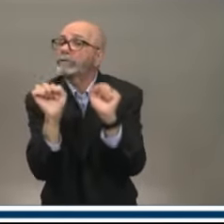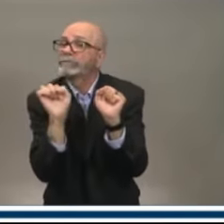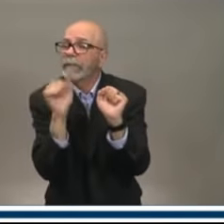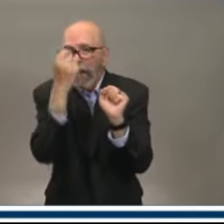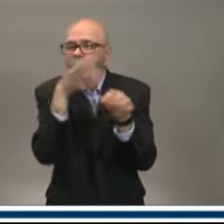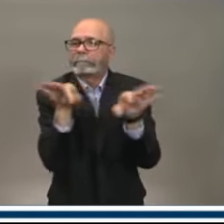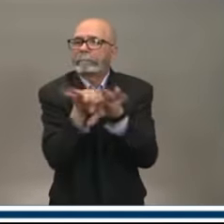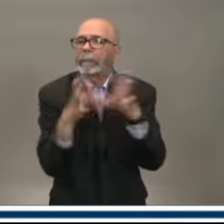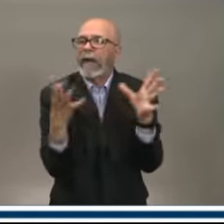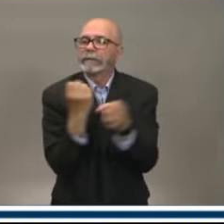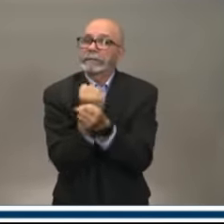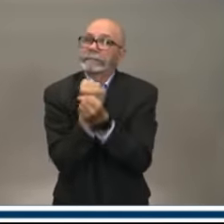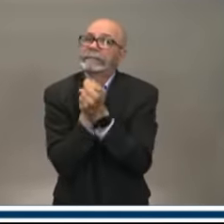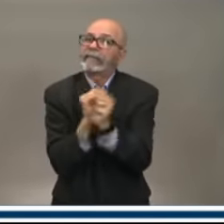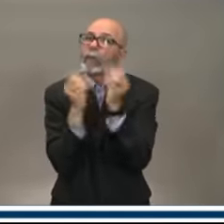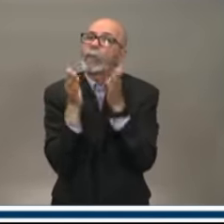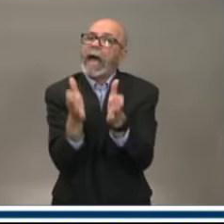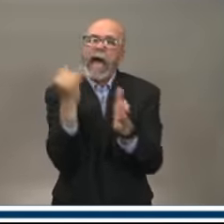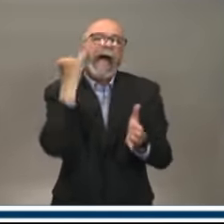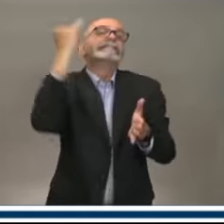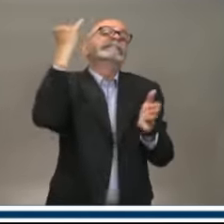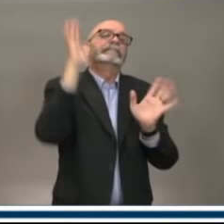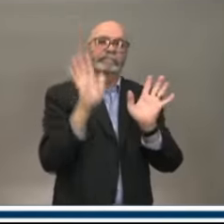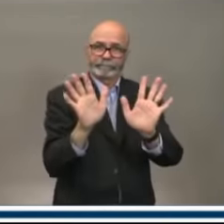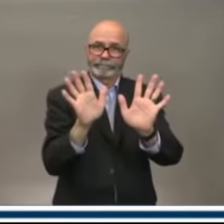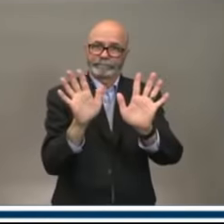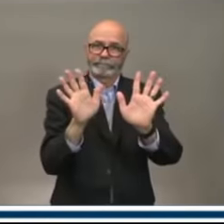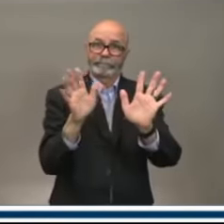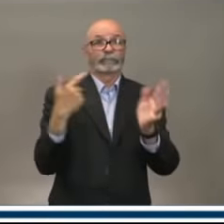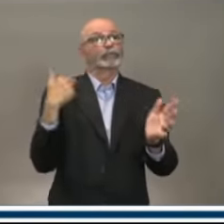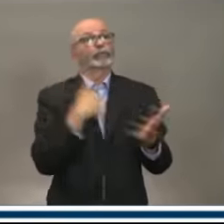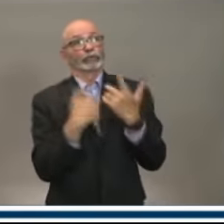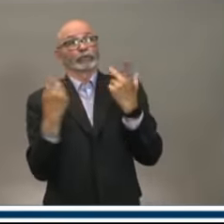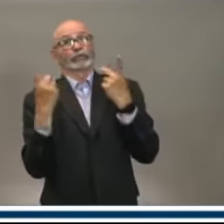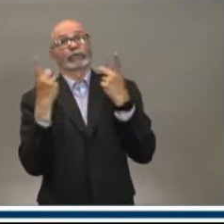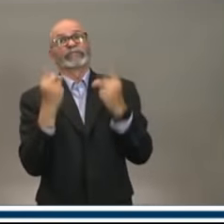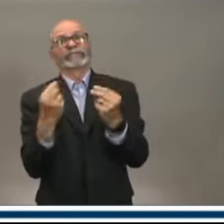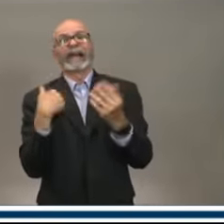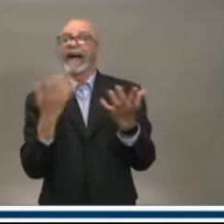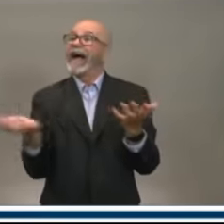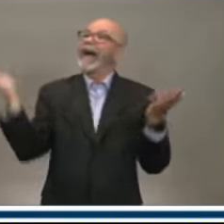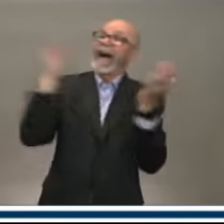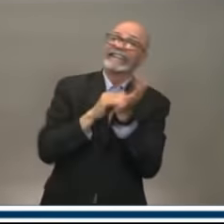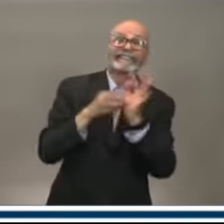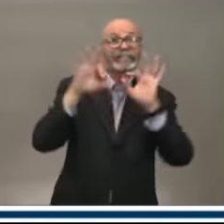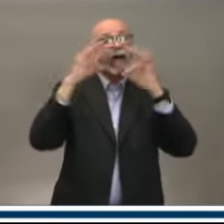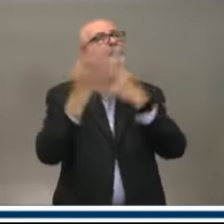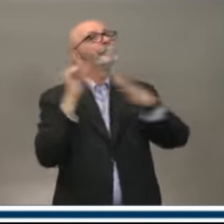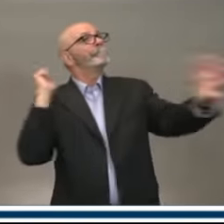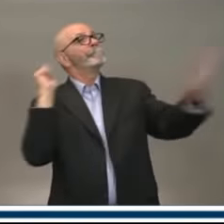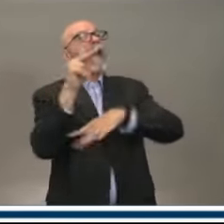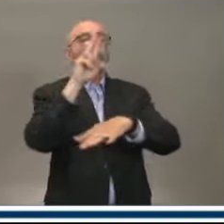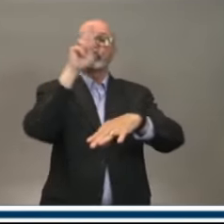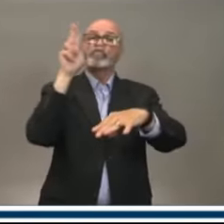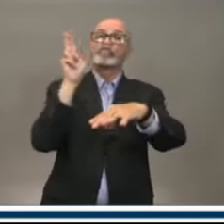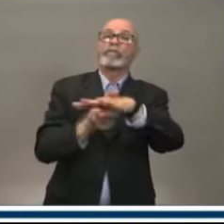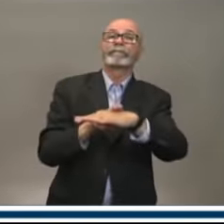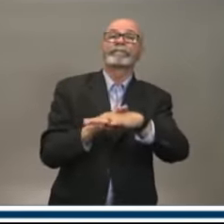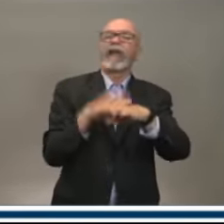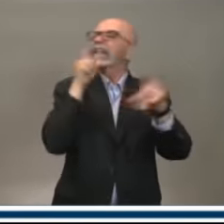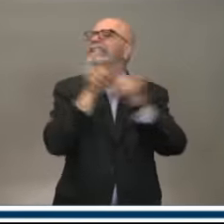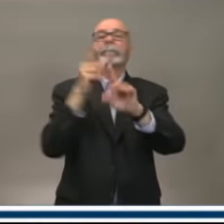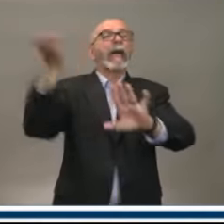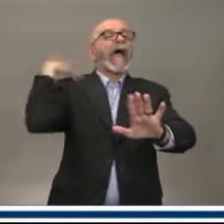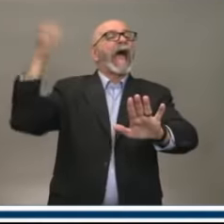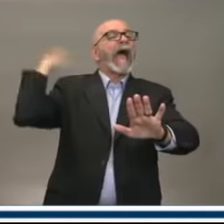that the normal, whenever we get to normal, is not going to be what normal was prior to COVID-19. It's